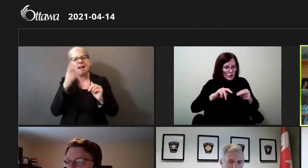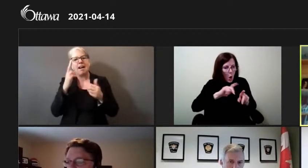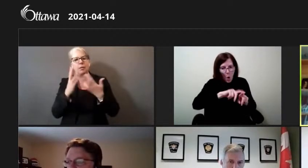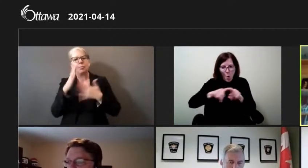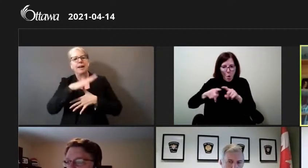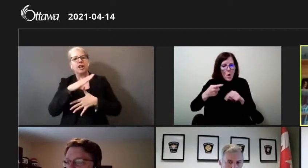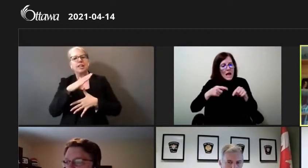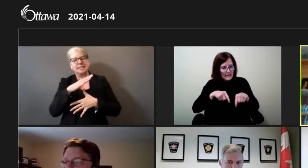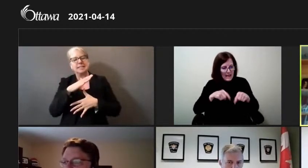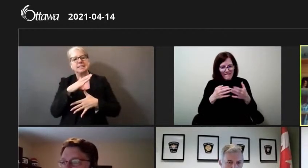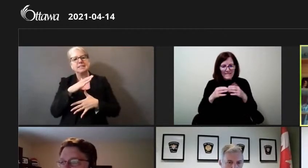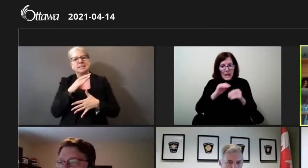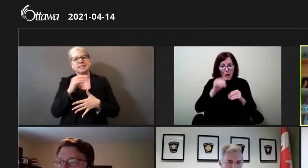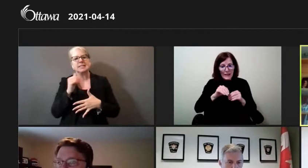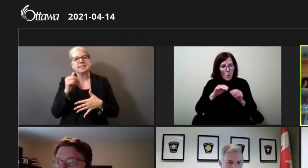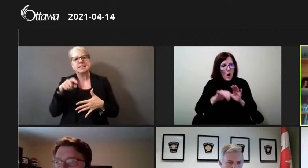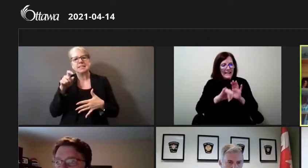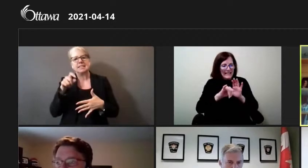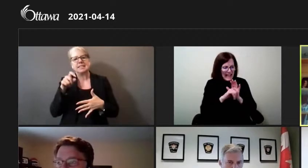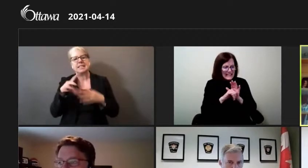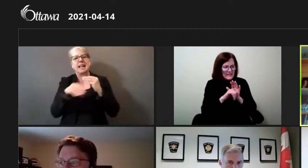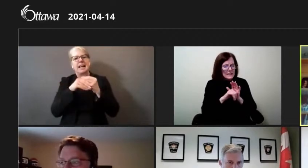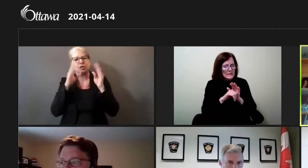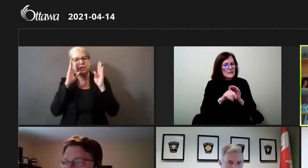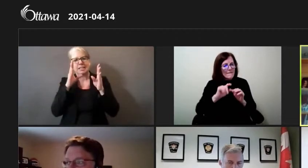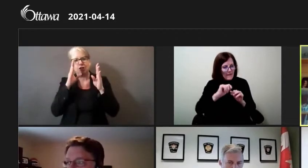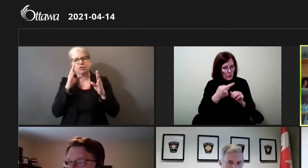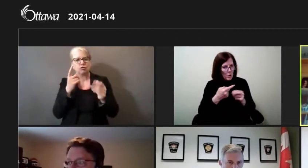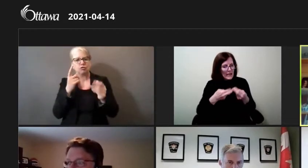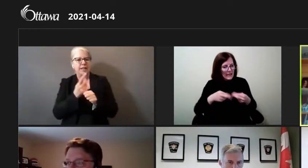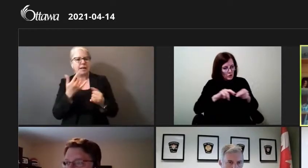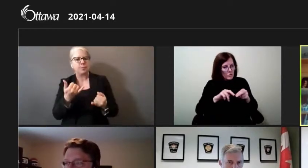identified as needing extra attention at this point.